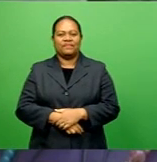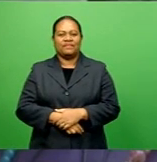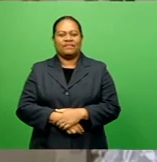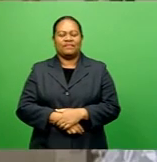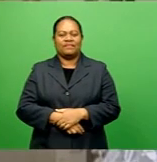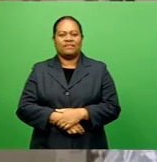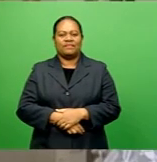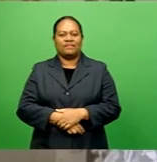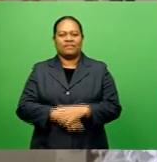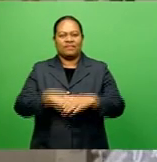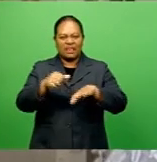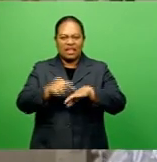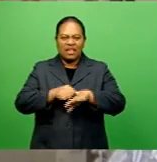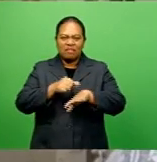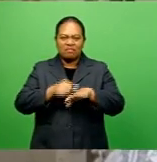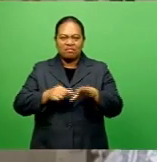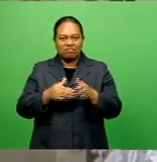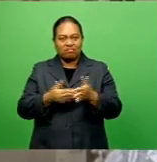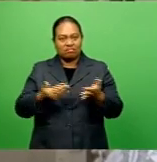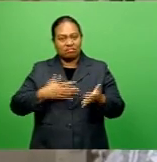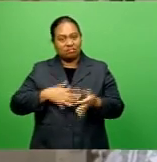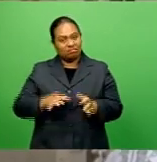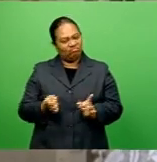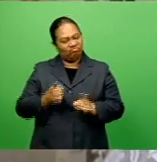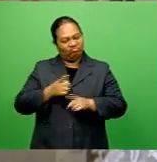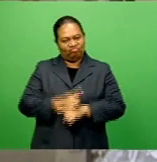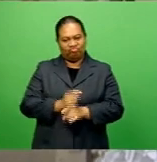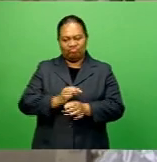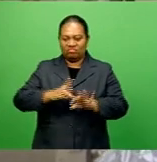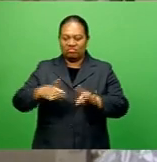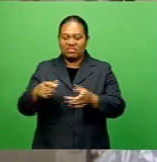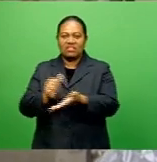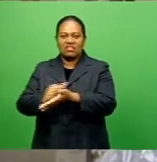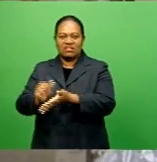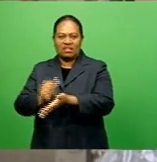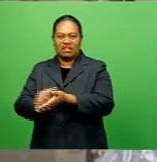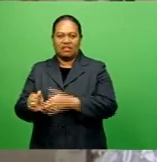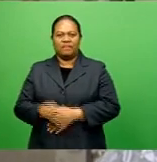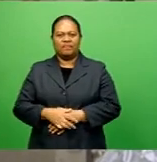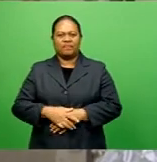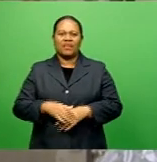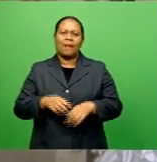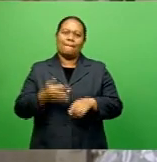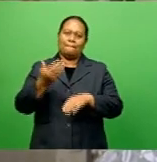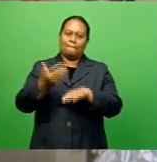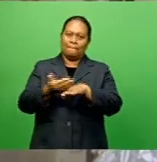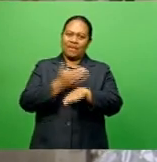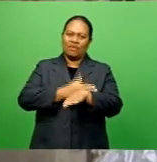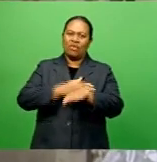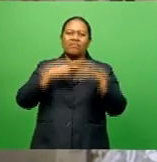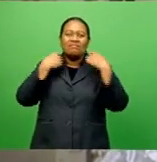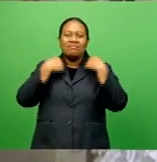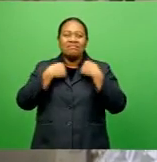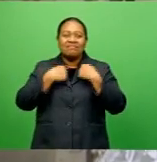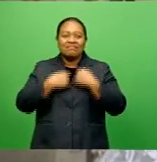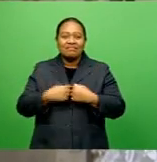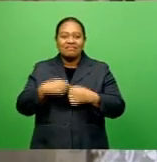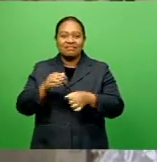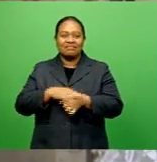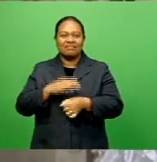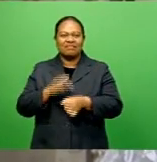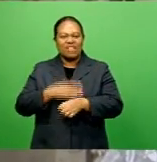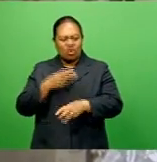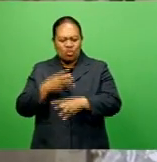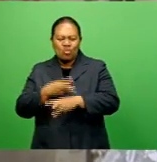In April, we tried to change our products from necklaces, from wooden staff,